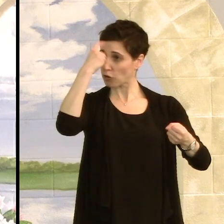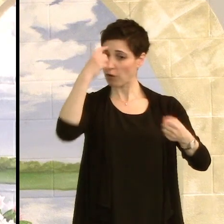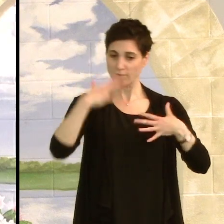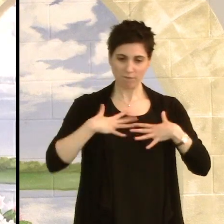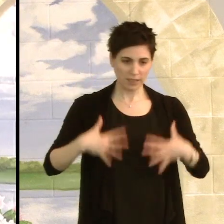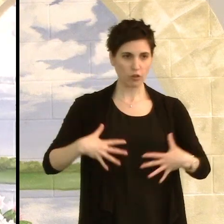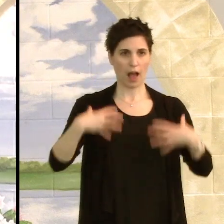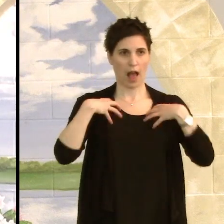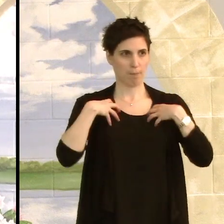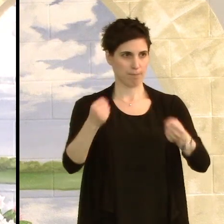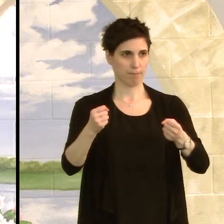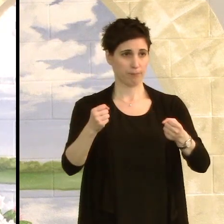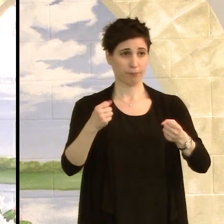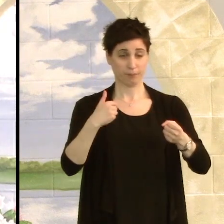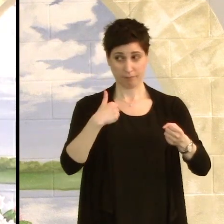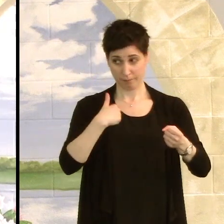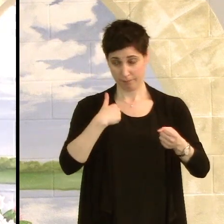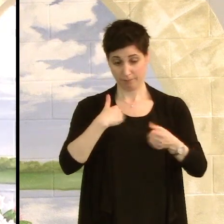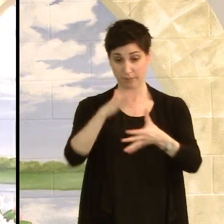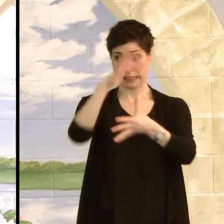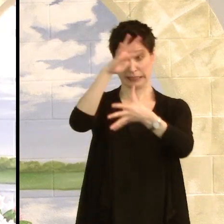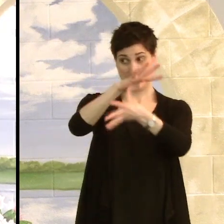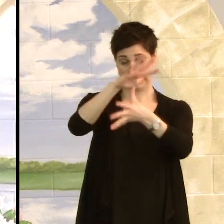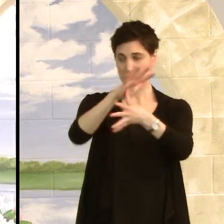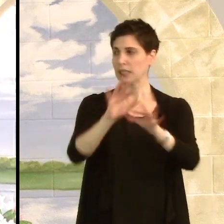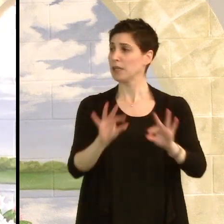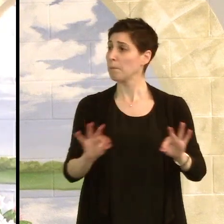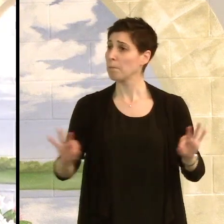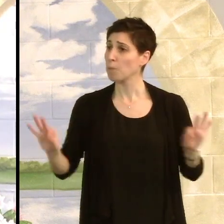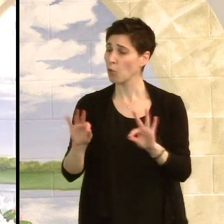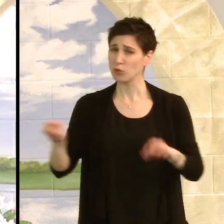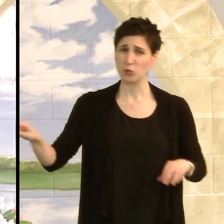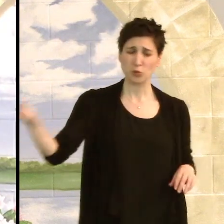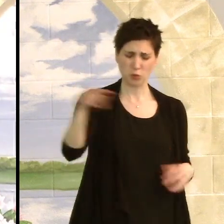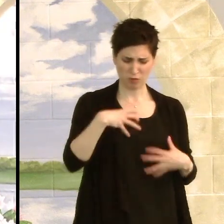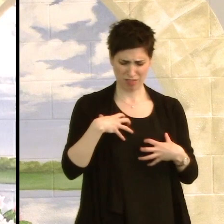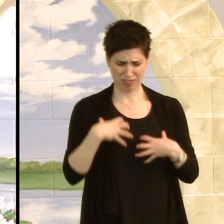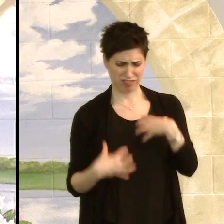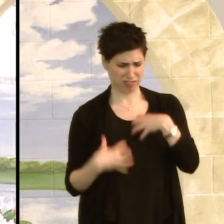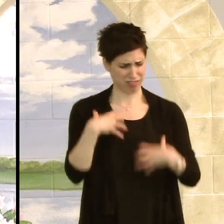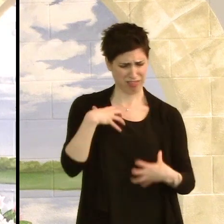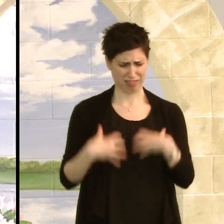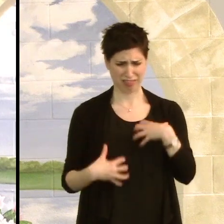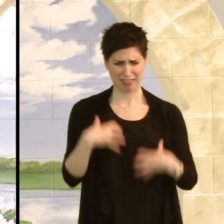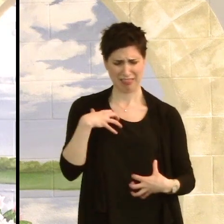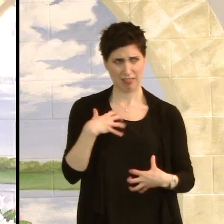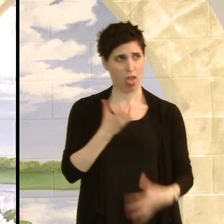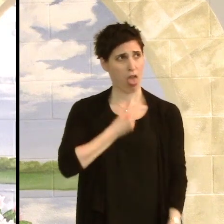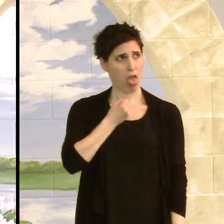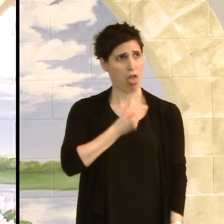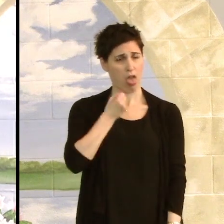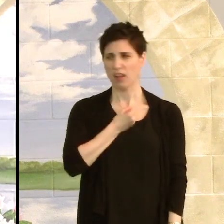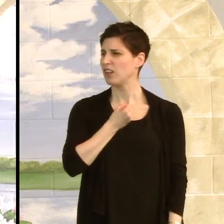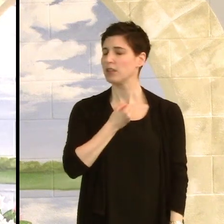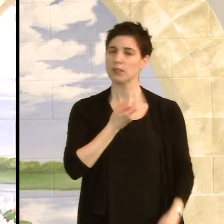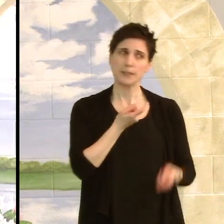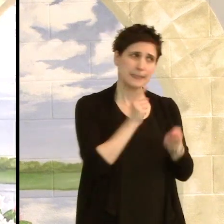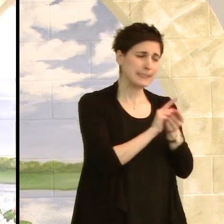Always feel free to express your feelings and emotions to someone.